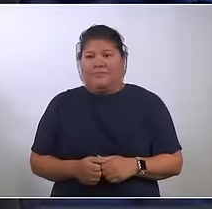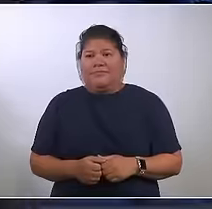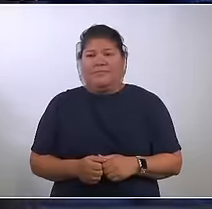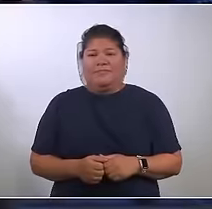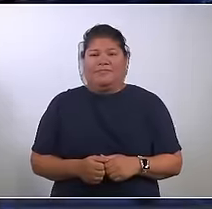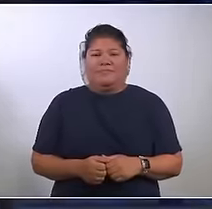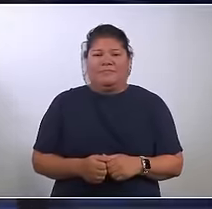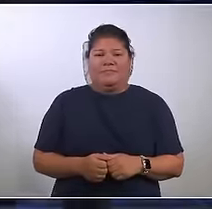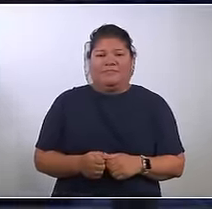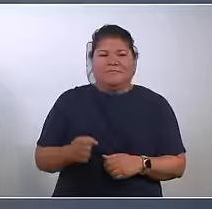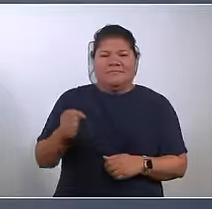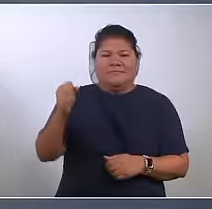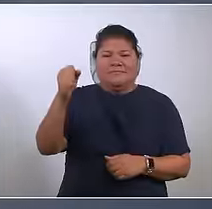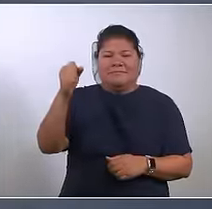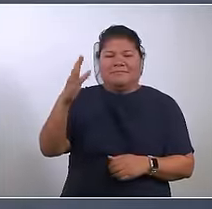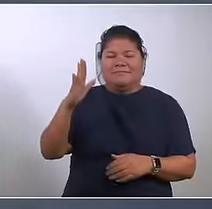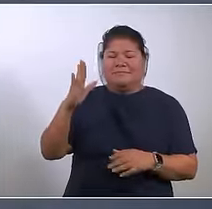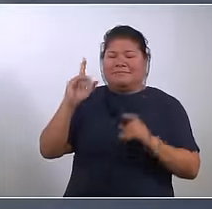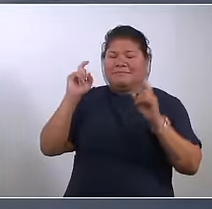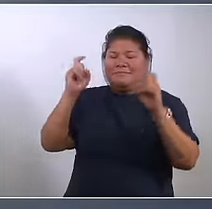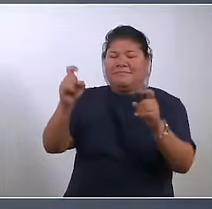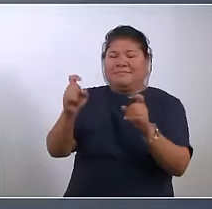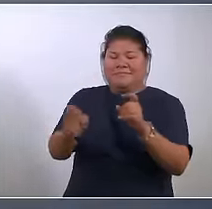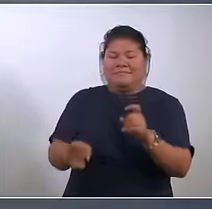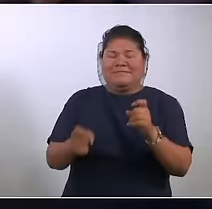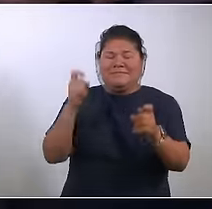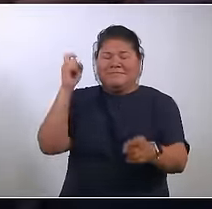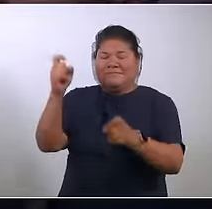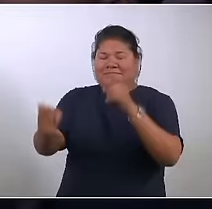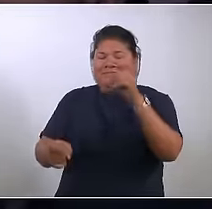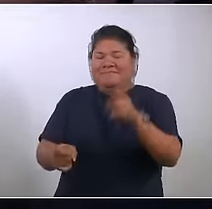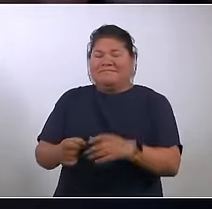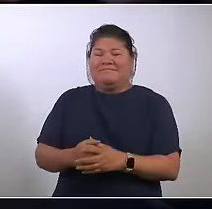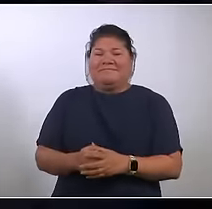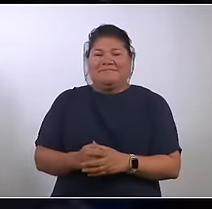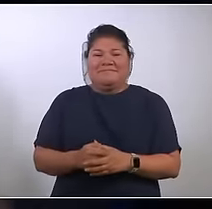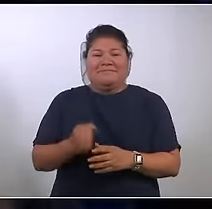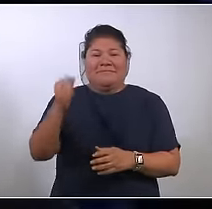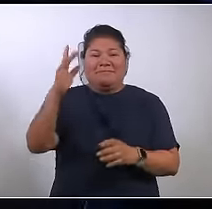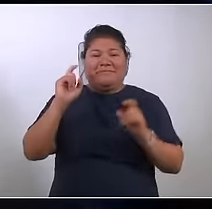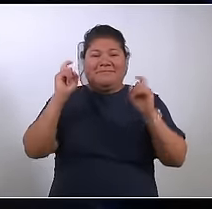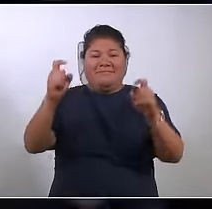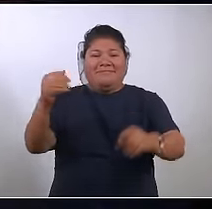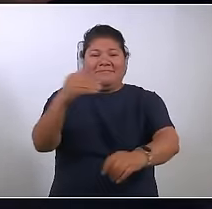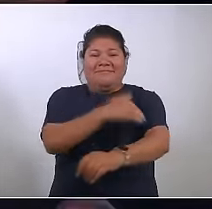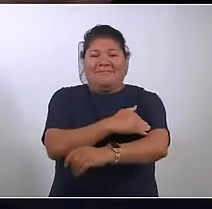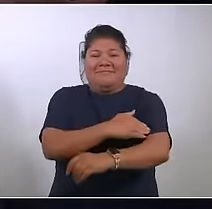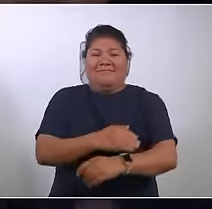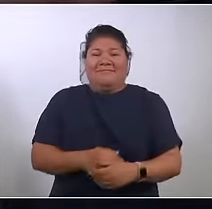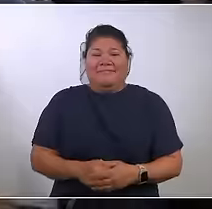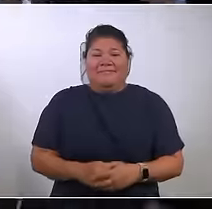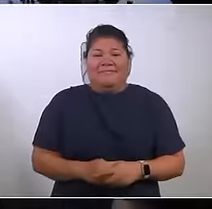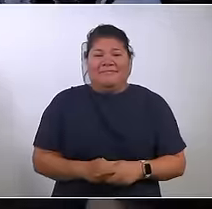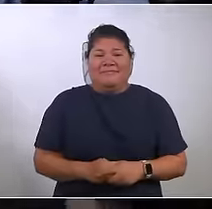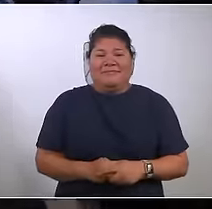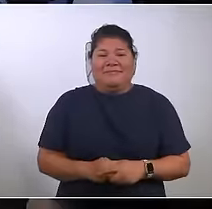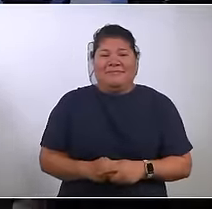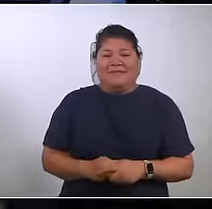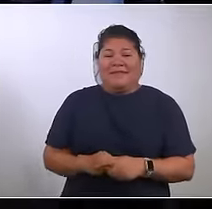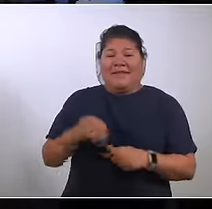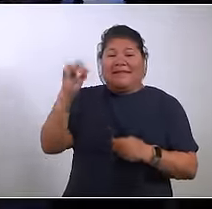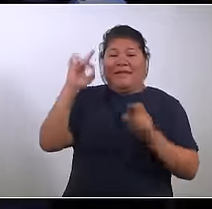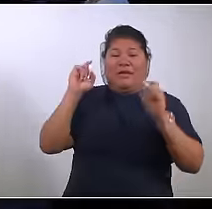Que Dios te ha dado dones. God has given you gifts. Dios te ha dado poder. He's given you power. Dios te ha dado